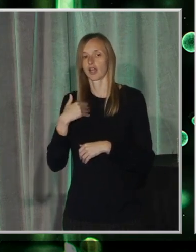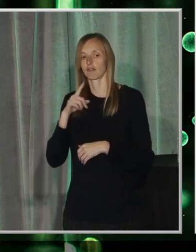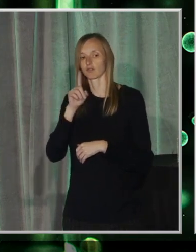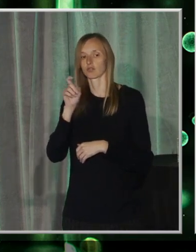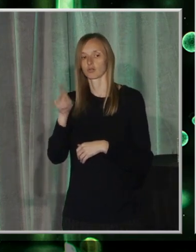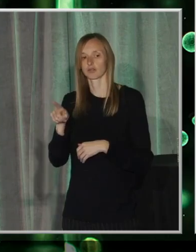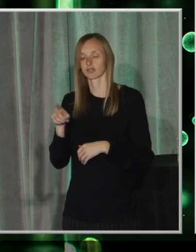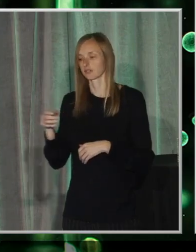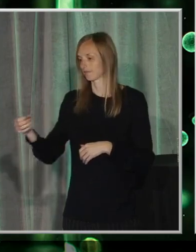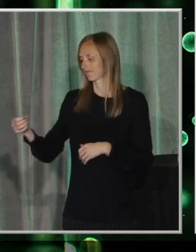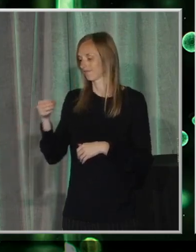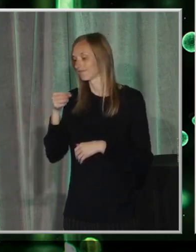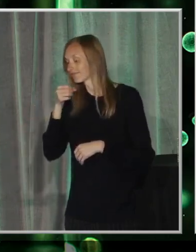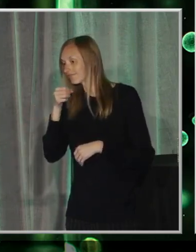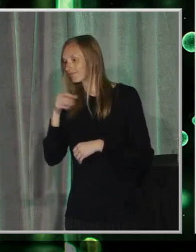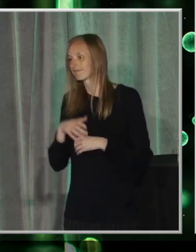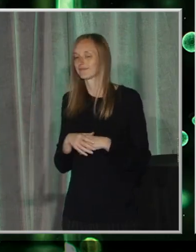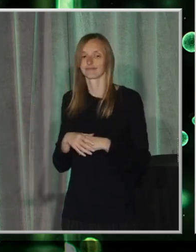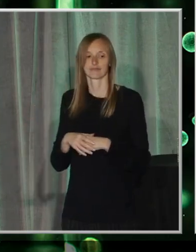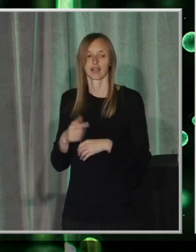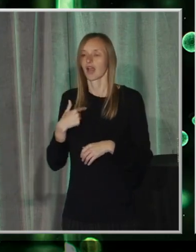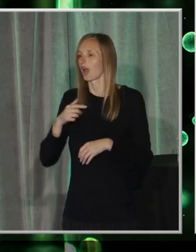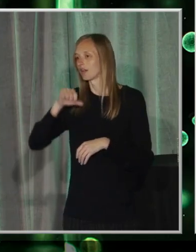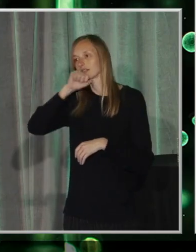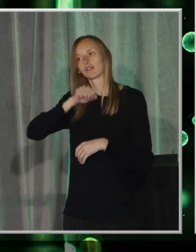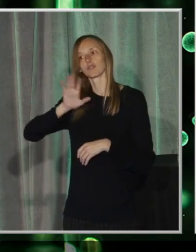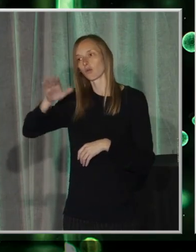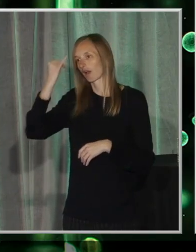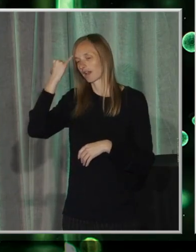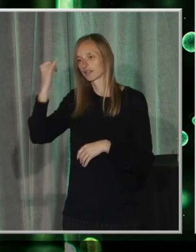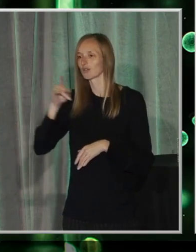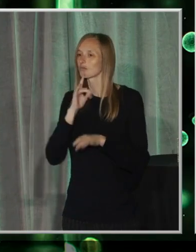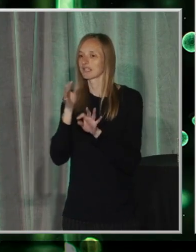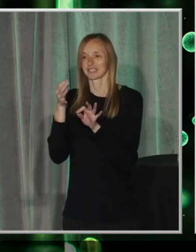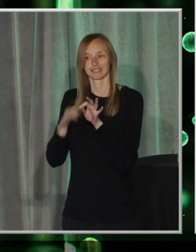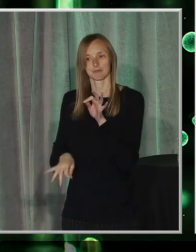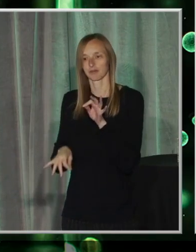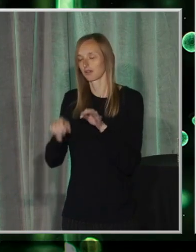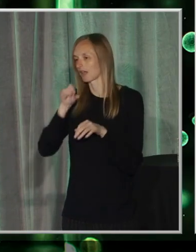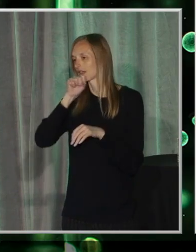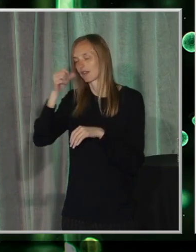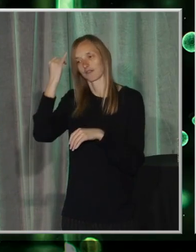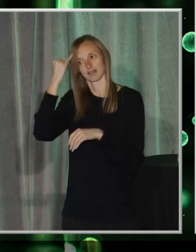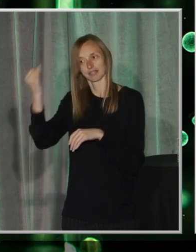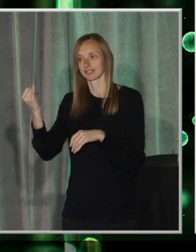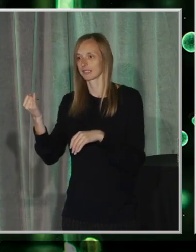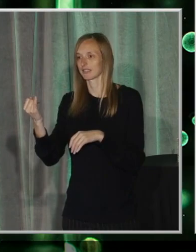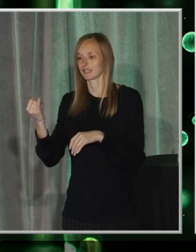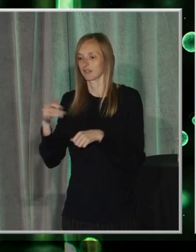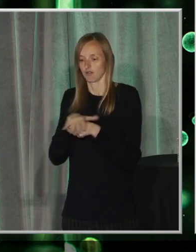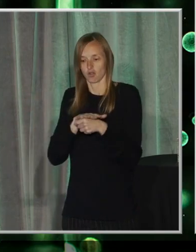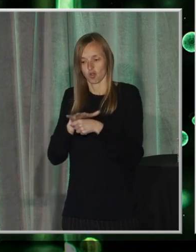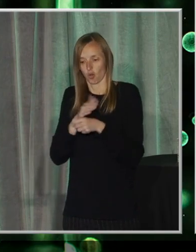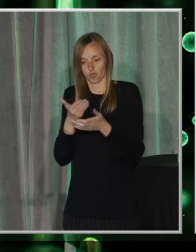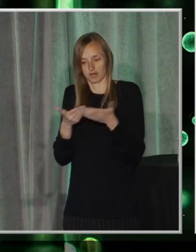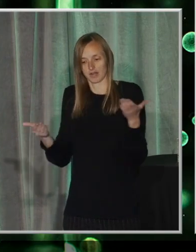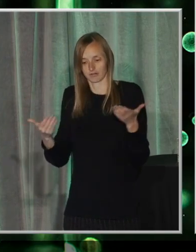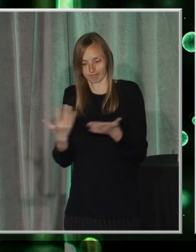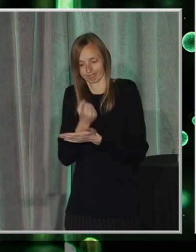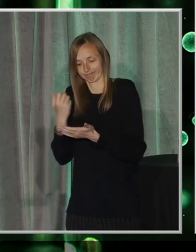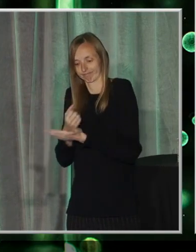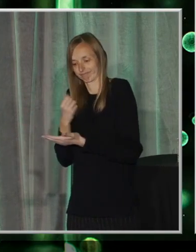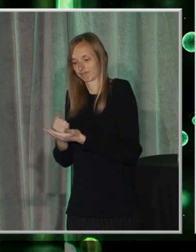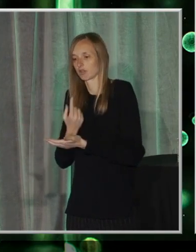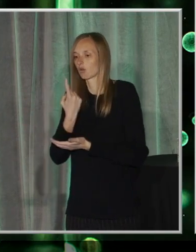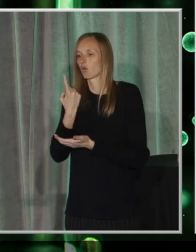Move the microphone closer. I love this idea. I think it's really simple, and I love the idea of you using local materials. One of